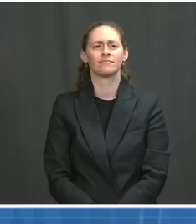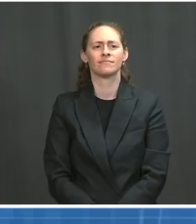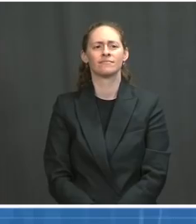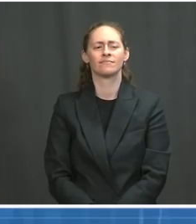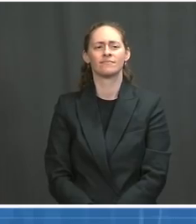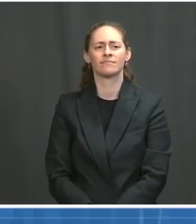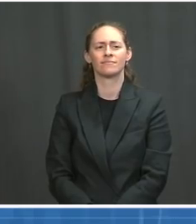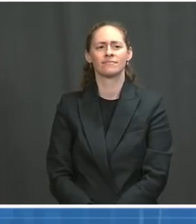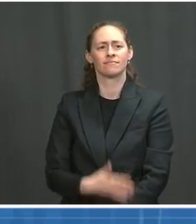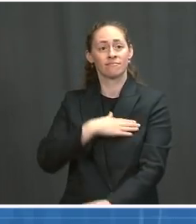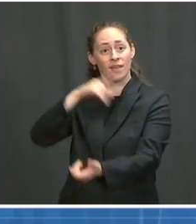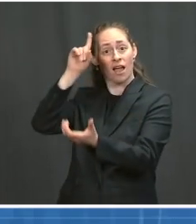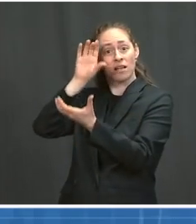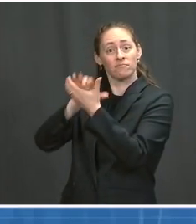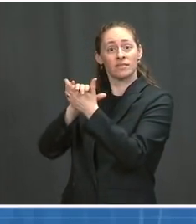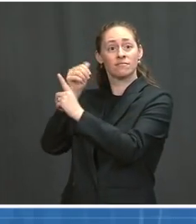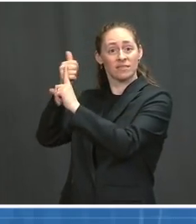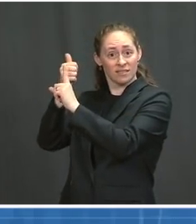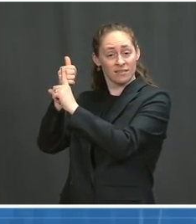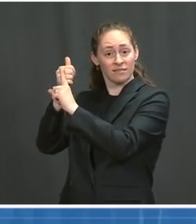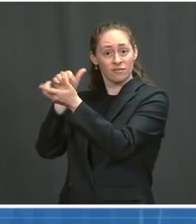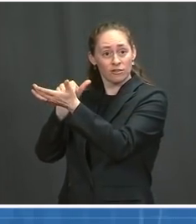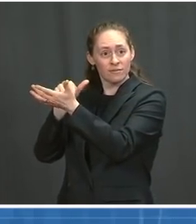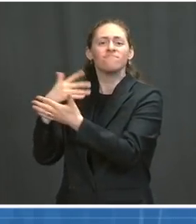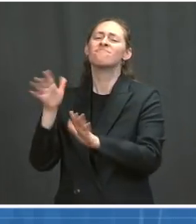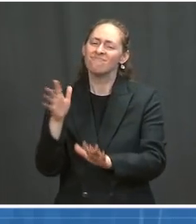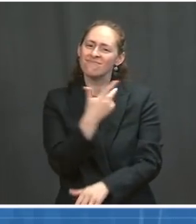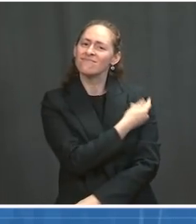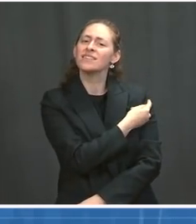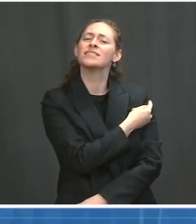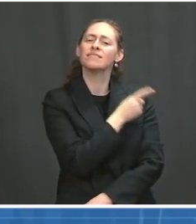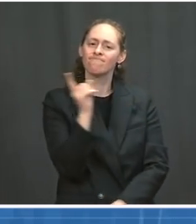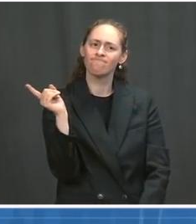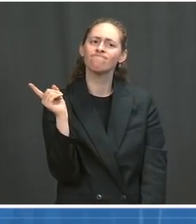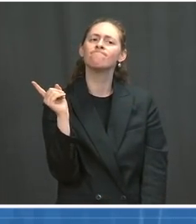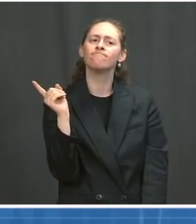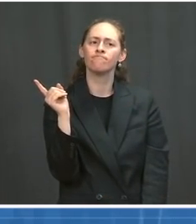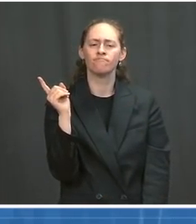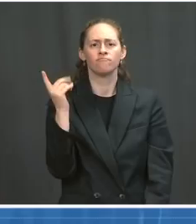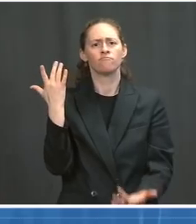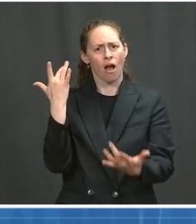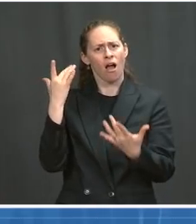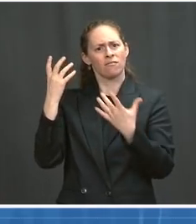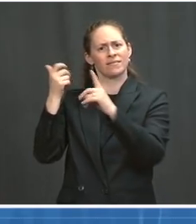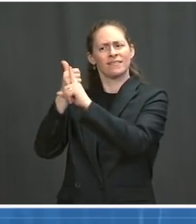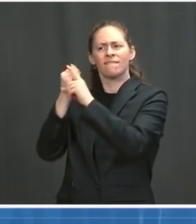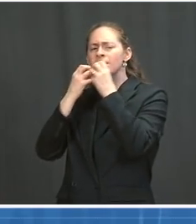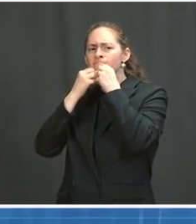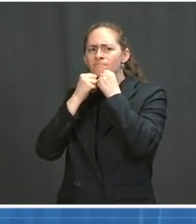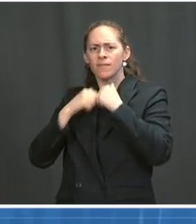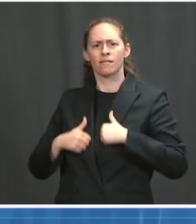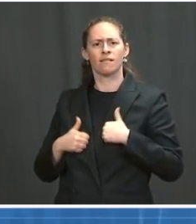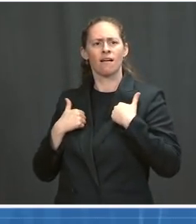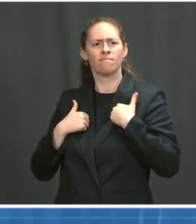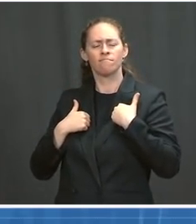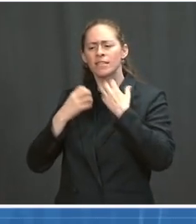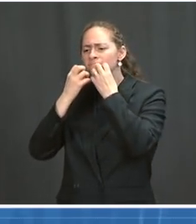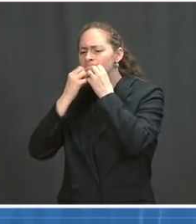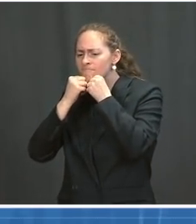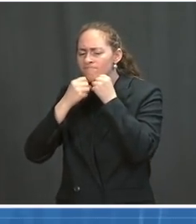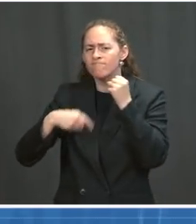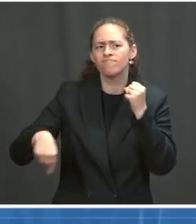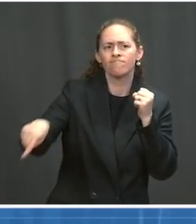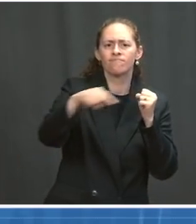to protect our family, but also to ensure he could minimize the risk of transmitting disease to his very